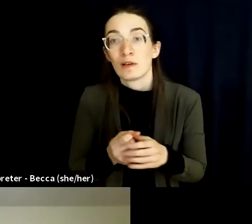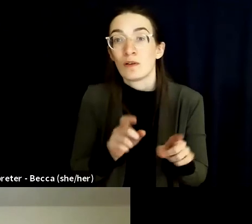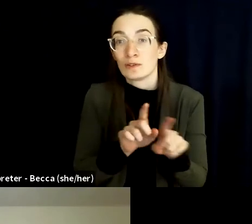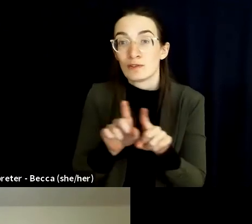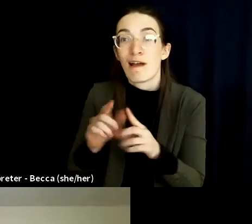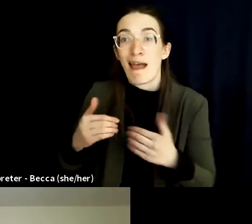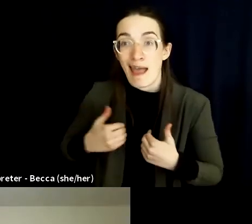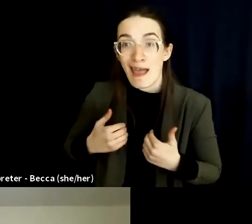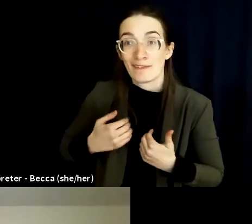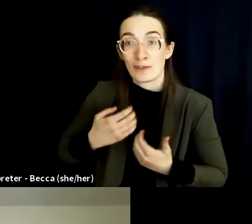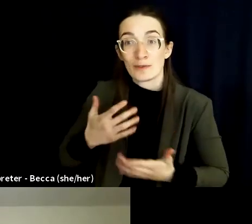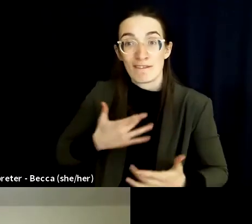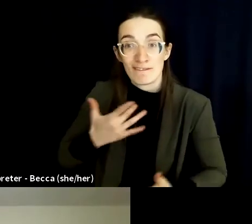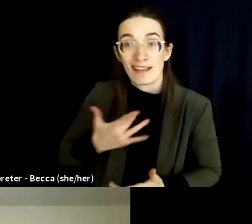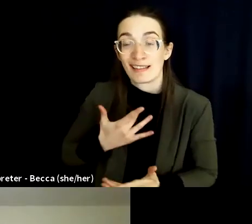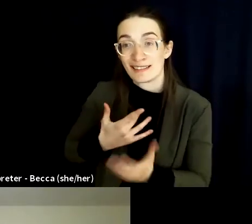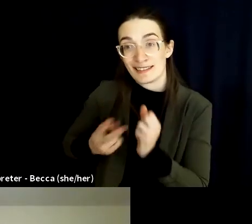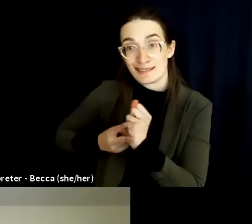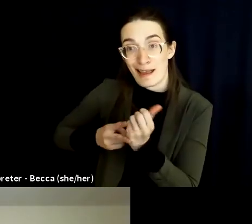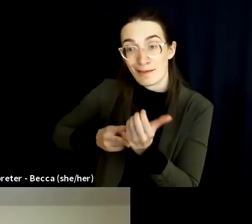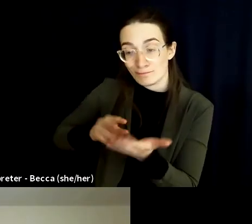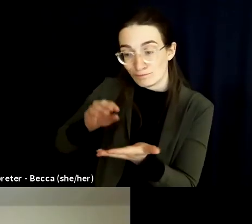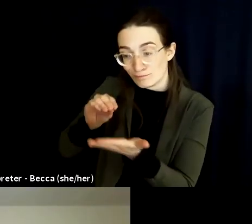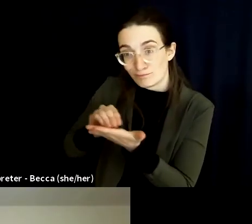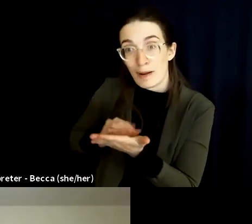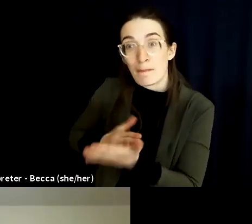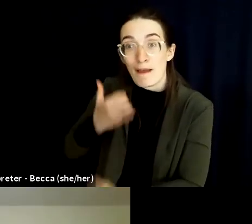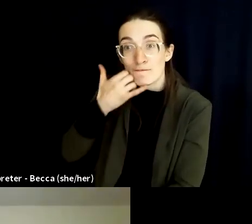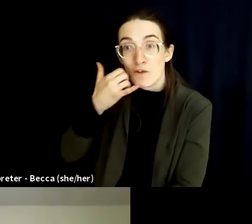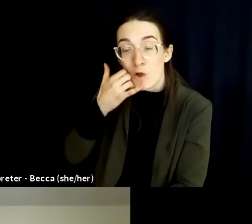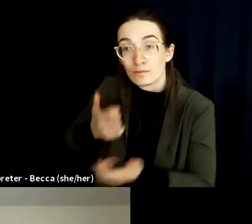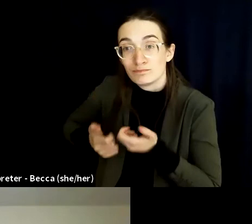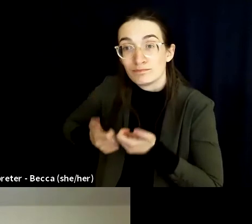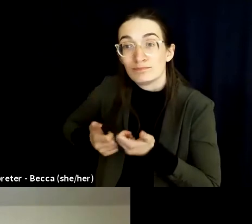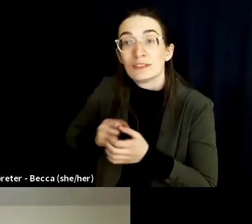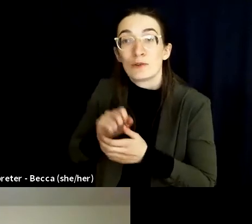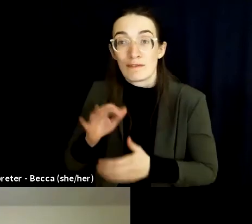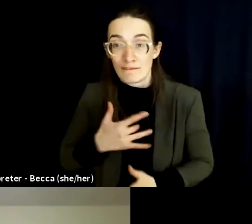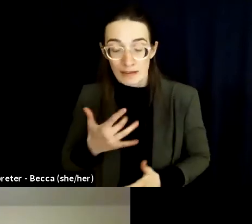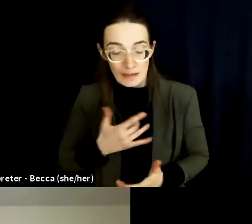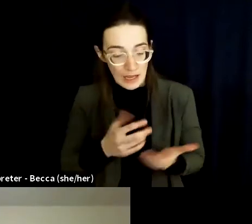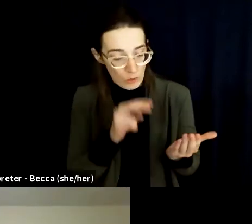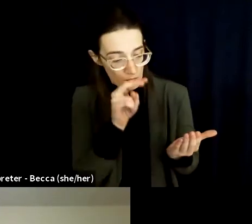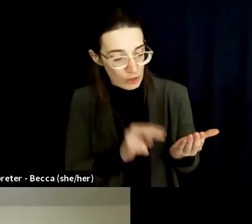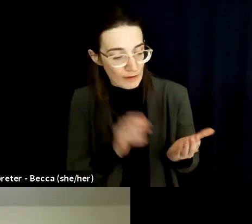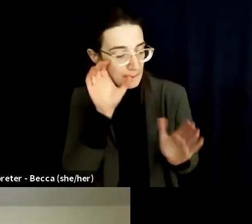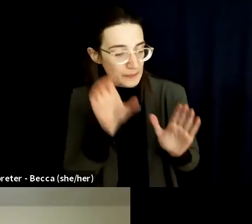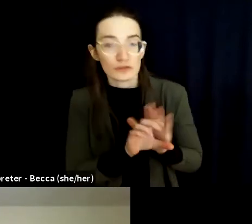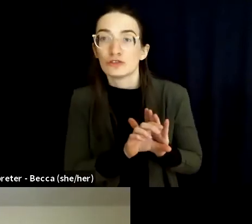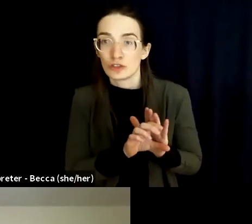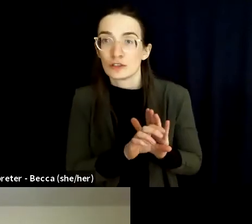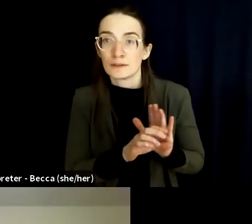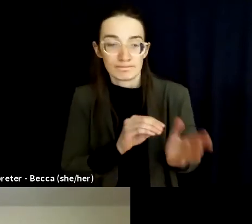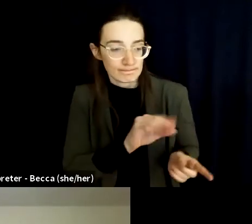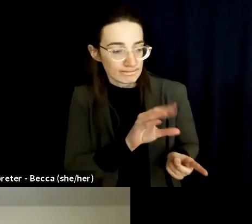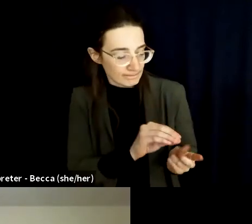my phone. And if I'm feeling myself feeling some type of way, I like sit down, pause, I look at that picture and I say,